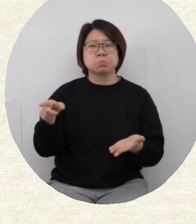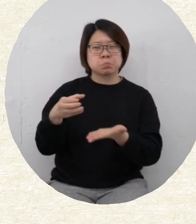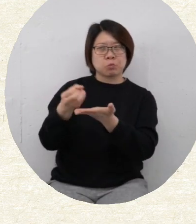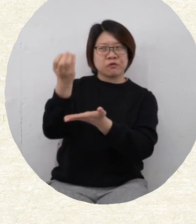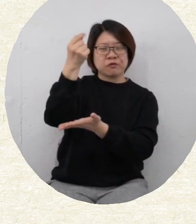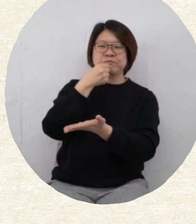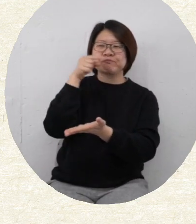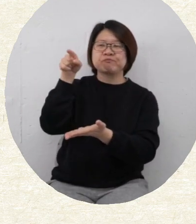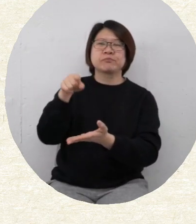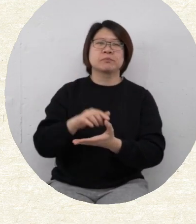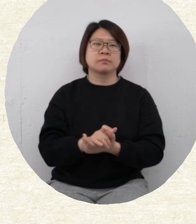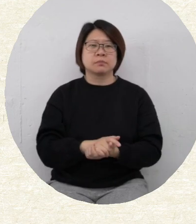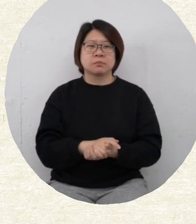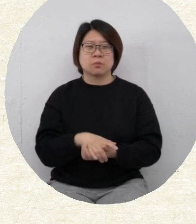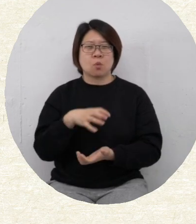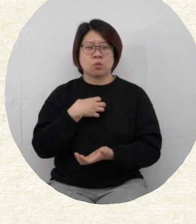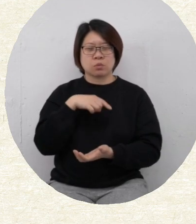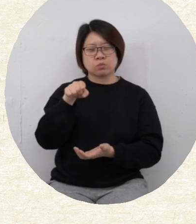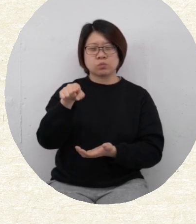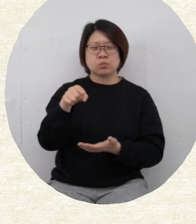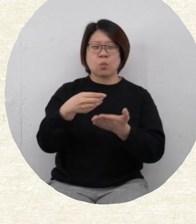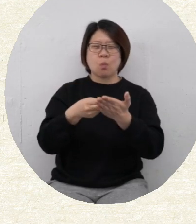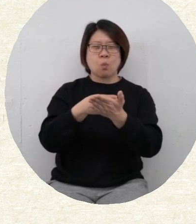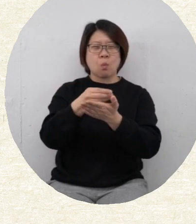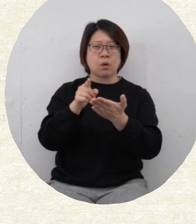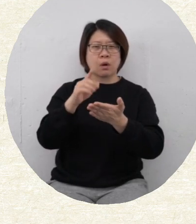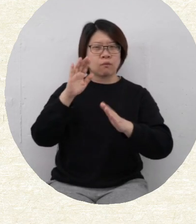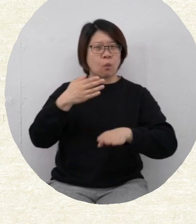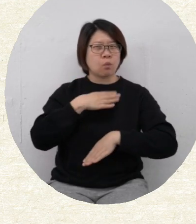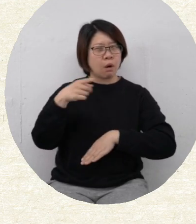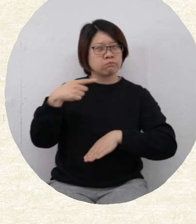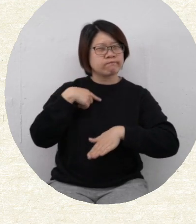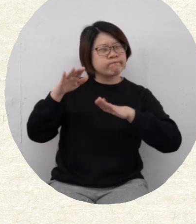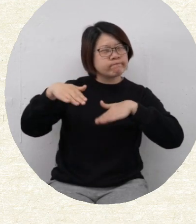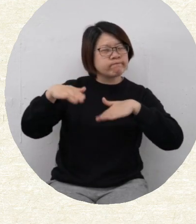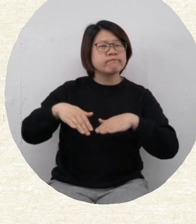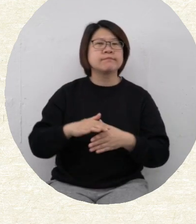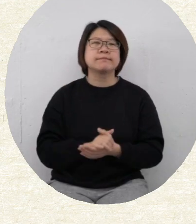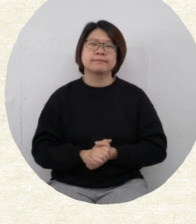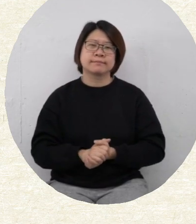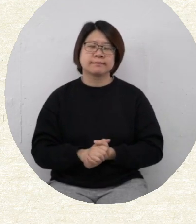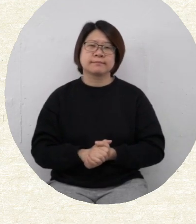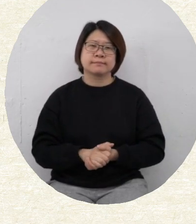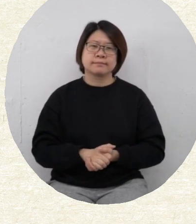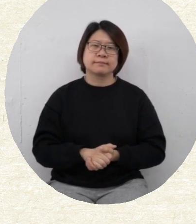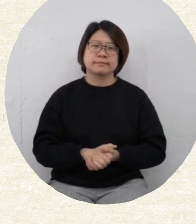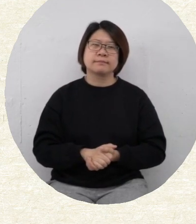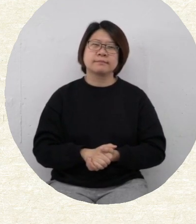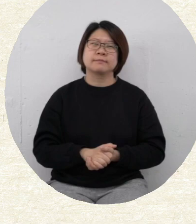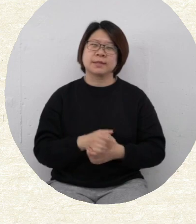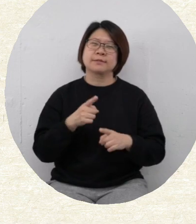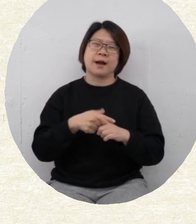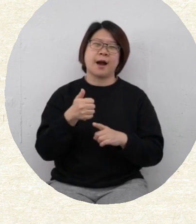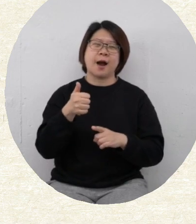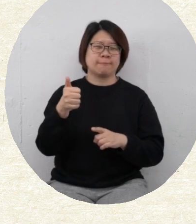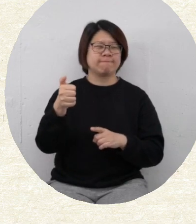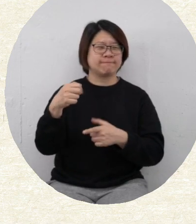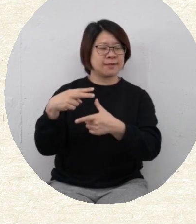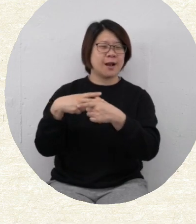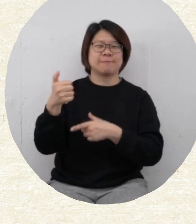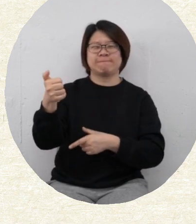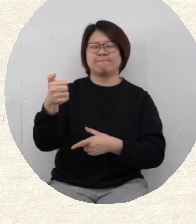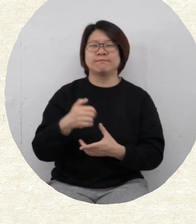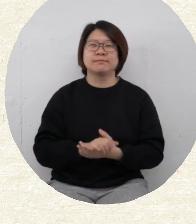very, very much similar to your prints. And and also the way that it's just like singular. There isn't